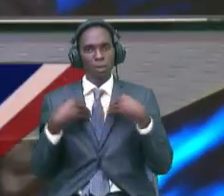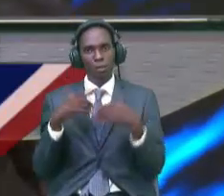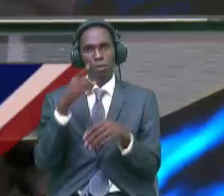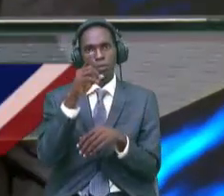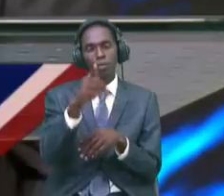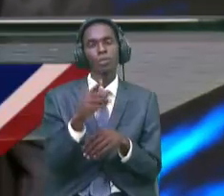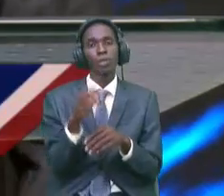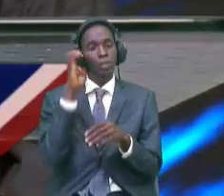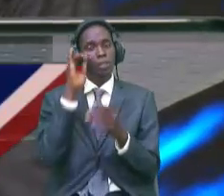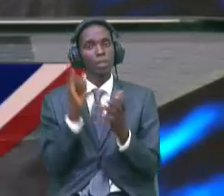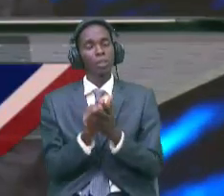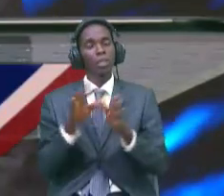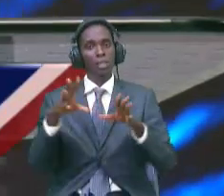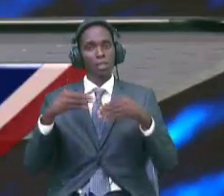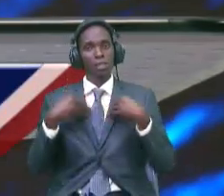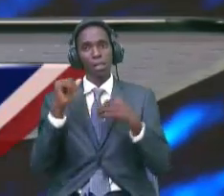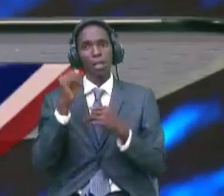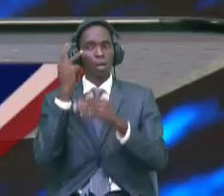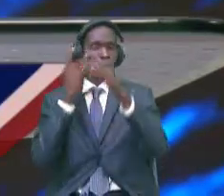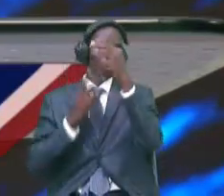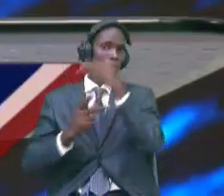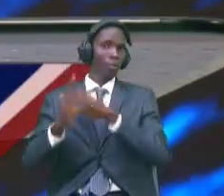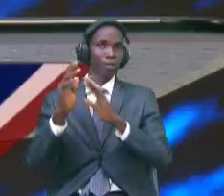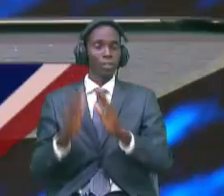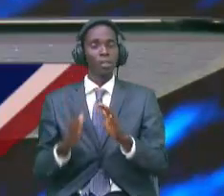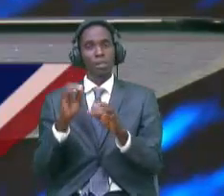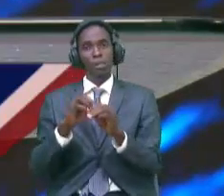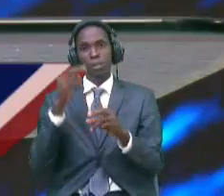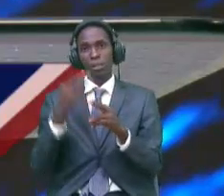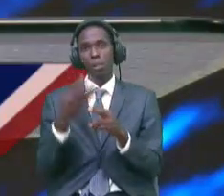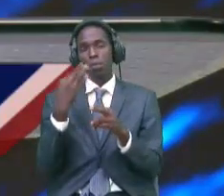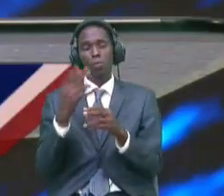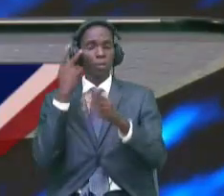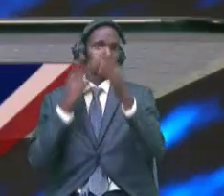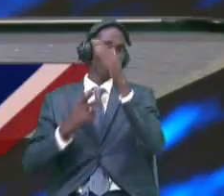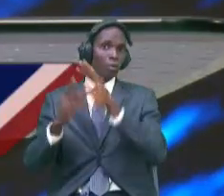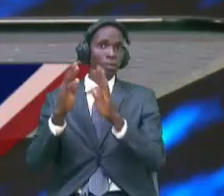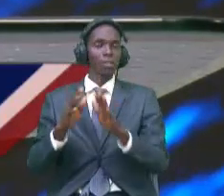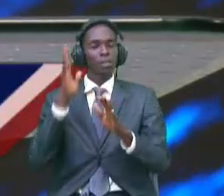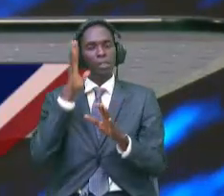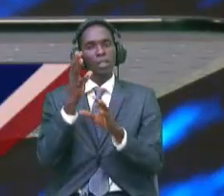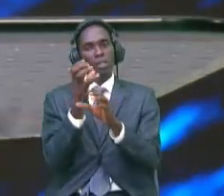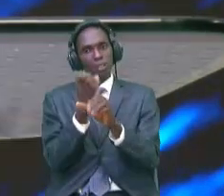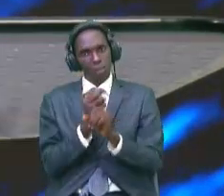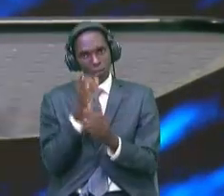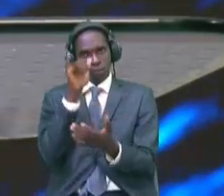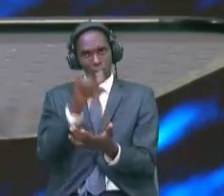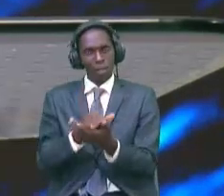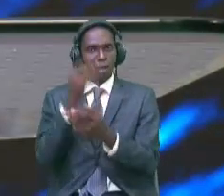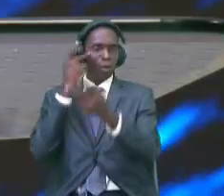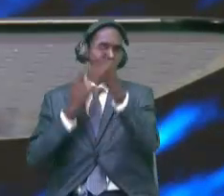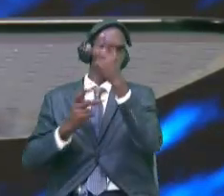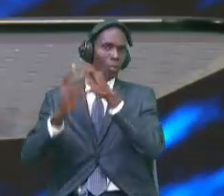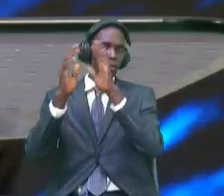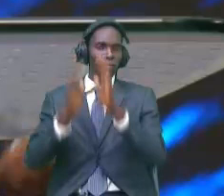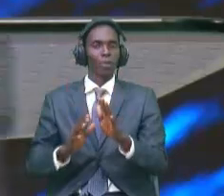a prophet in the name of a prophet shall receive a prophet's reward. He that receiveth